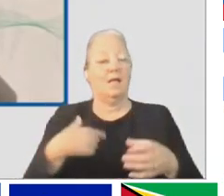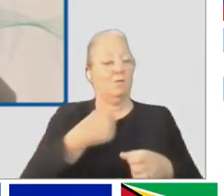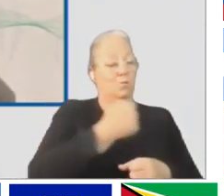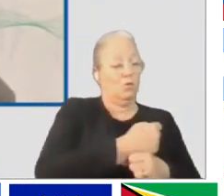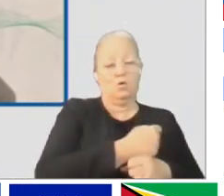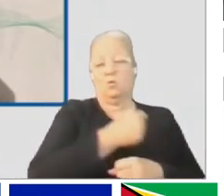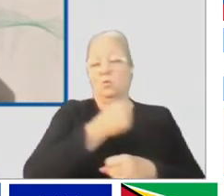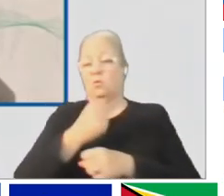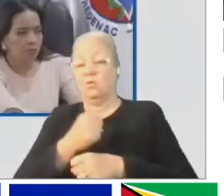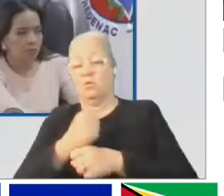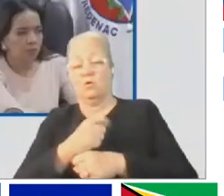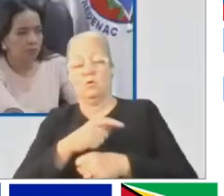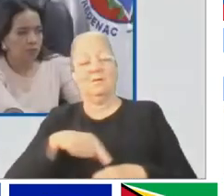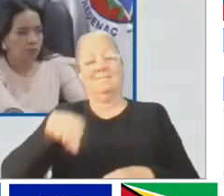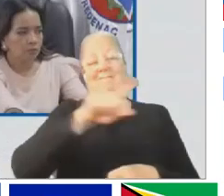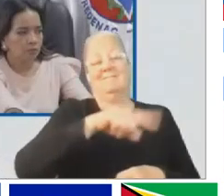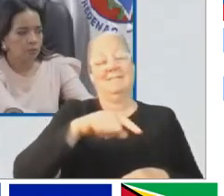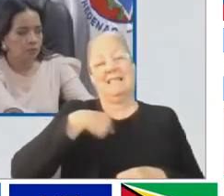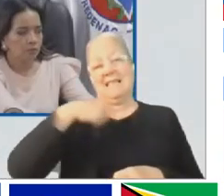critical.